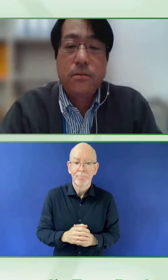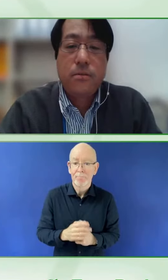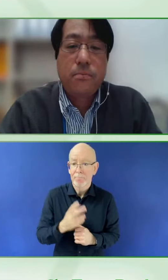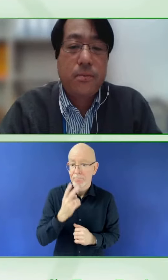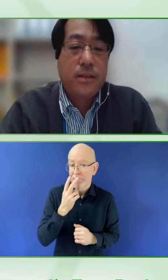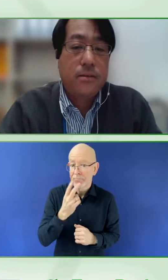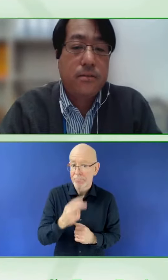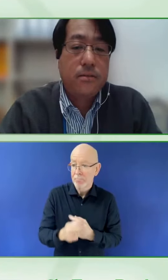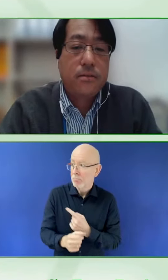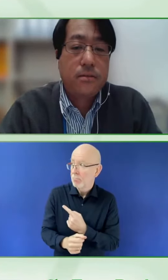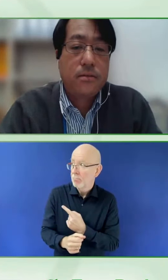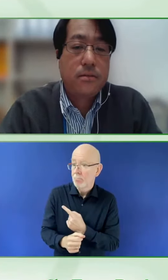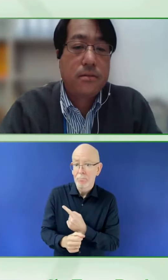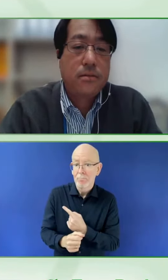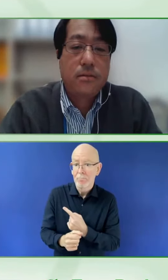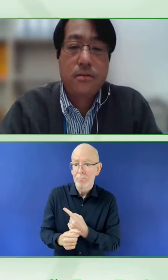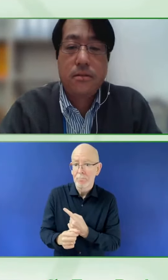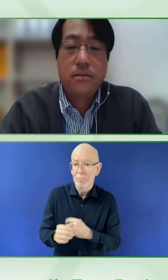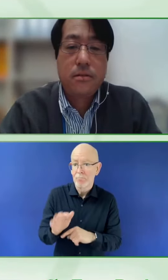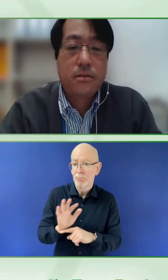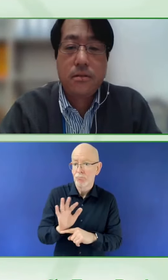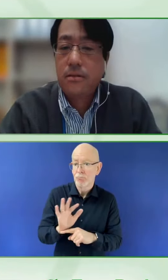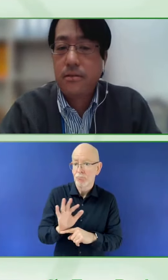It's on the video.